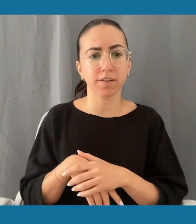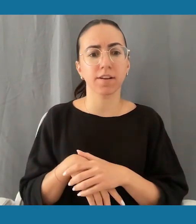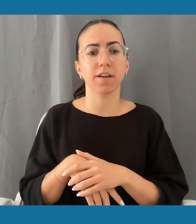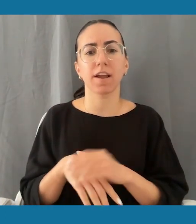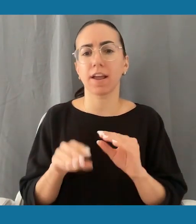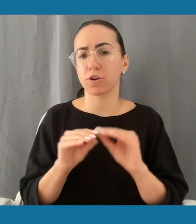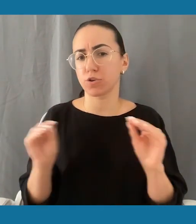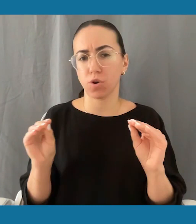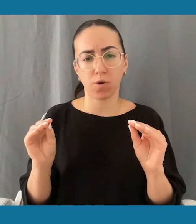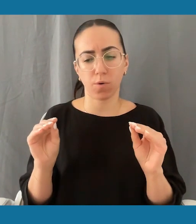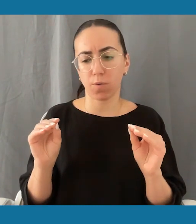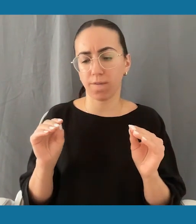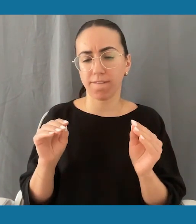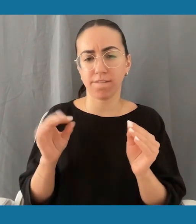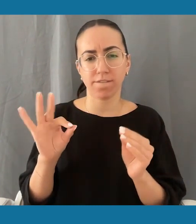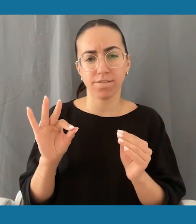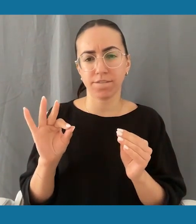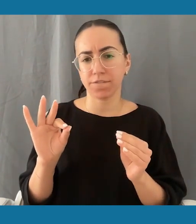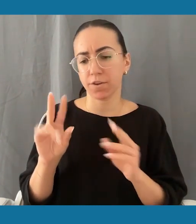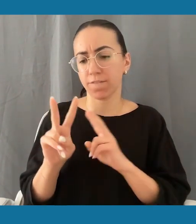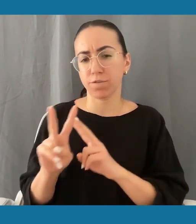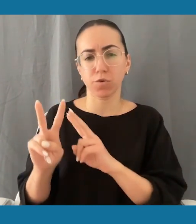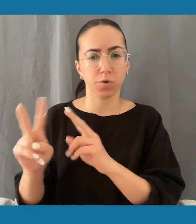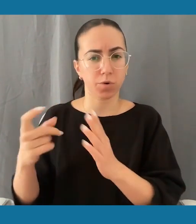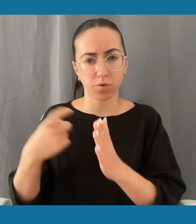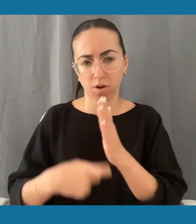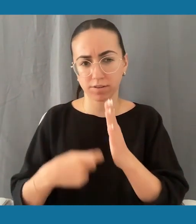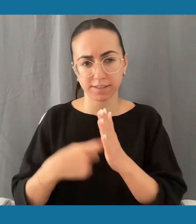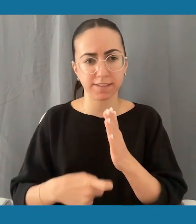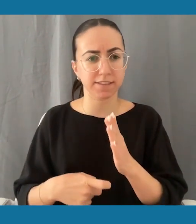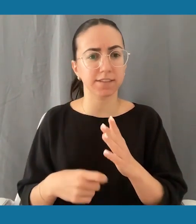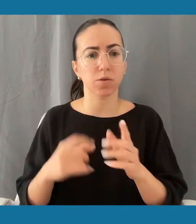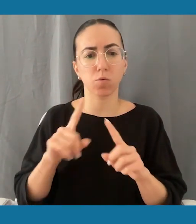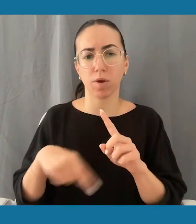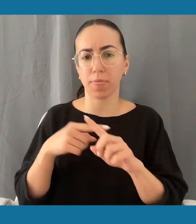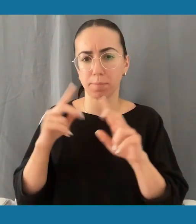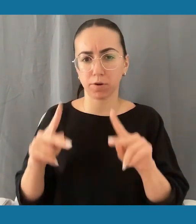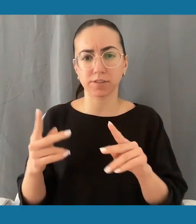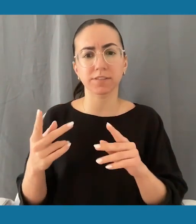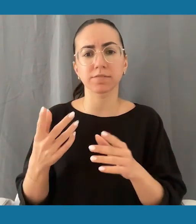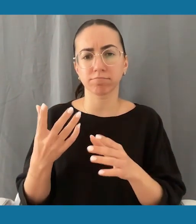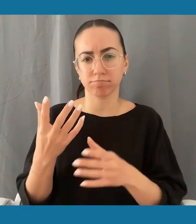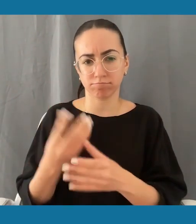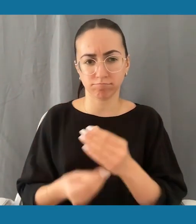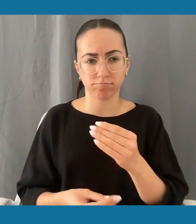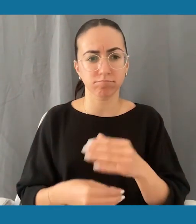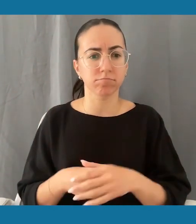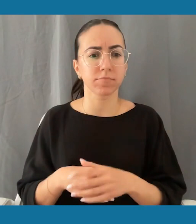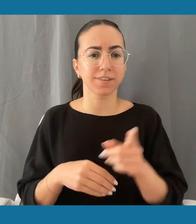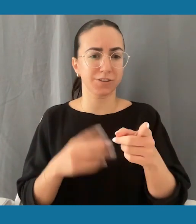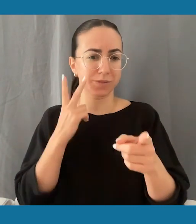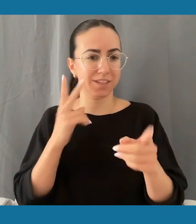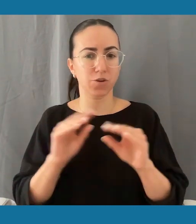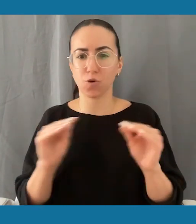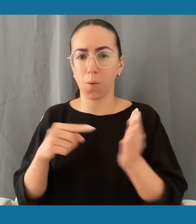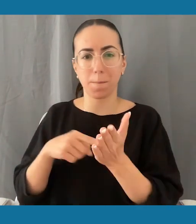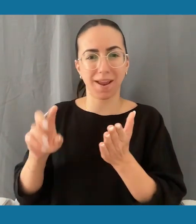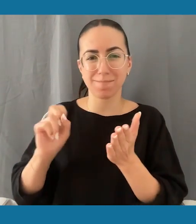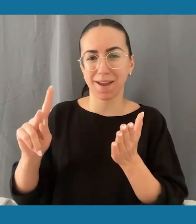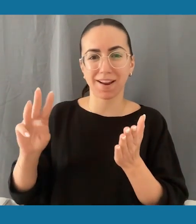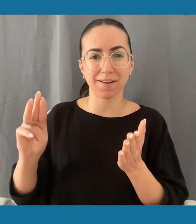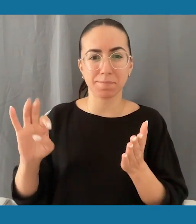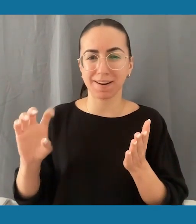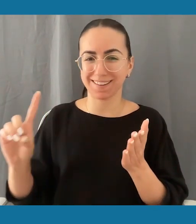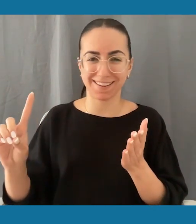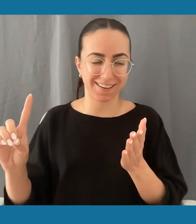expenses out of a third-party trust when a person dies, right? There's your no payback to Medicaid, both block